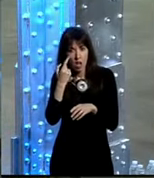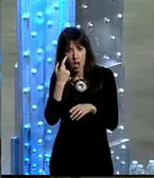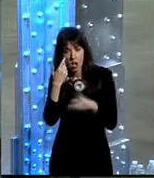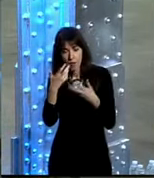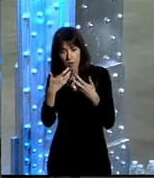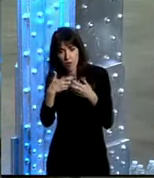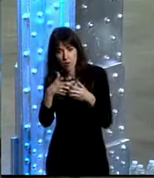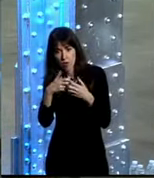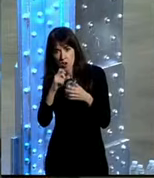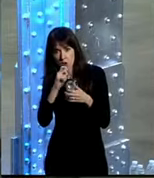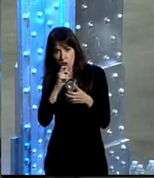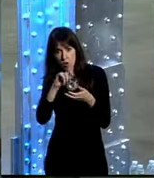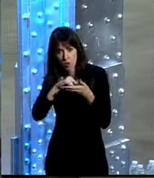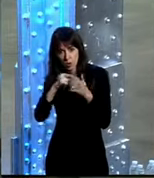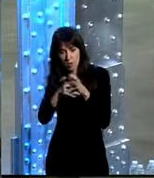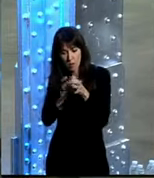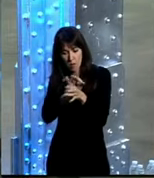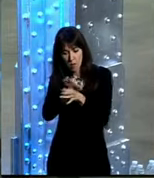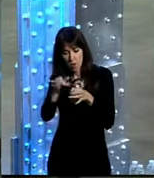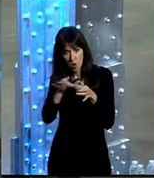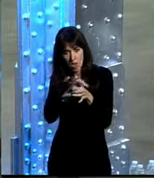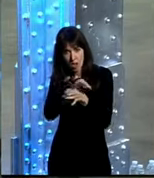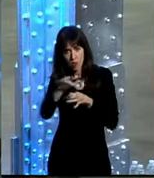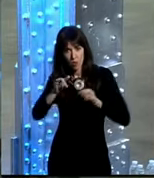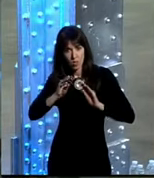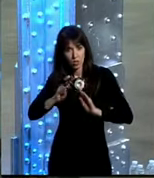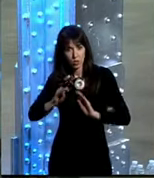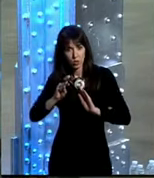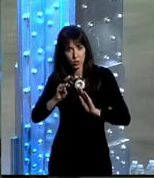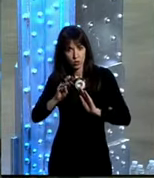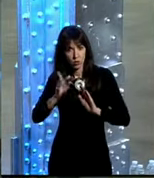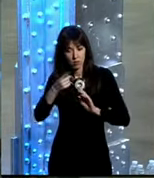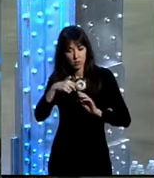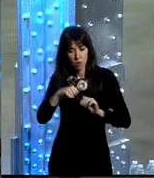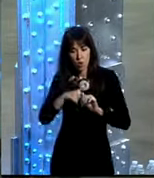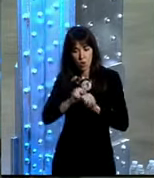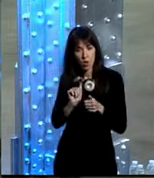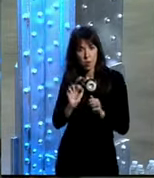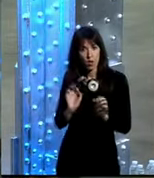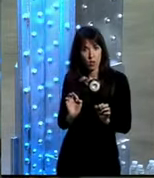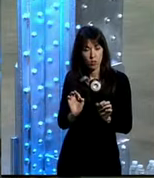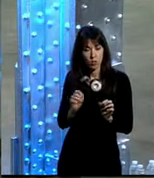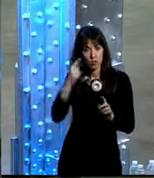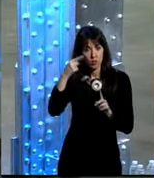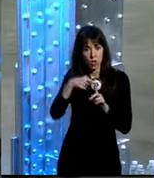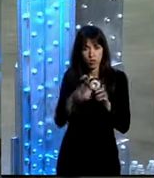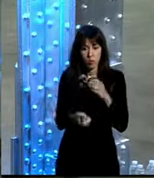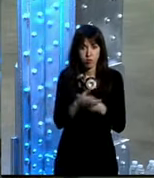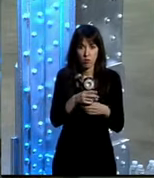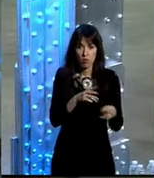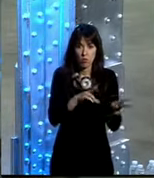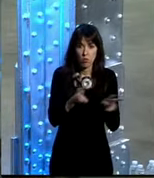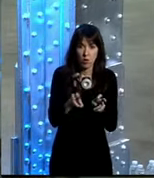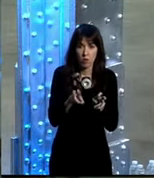systems of the molecular structure, and they've mimicked it to create this new thing. And it